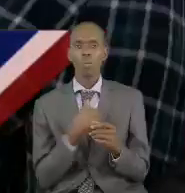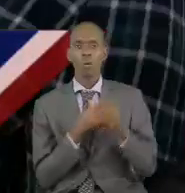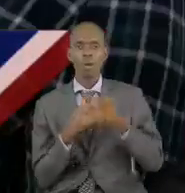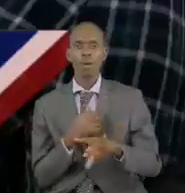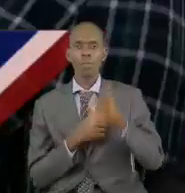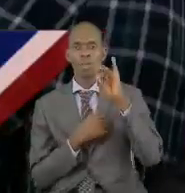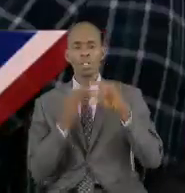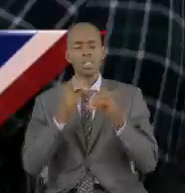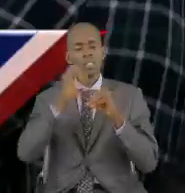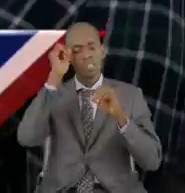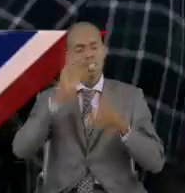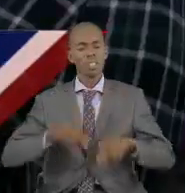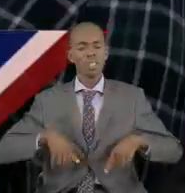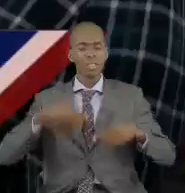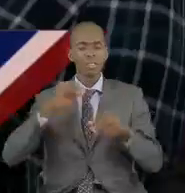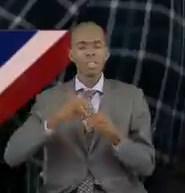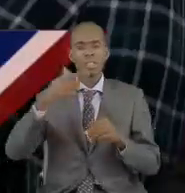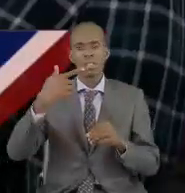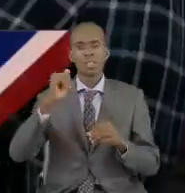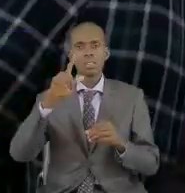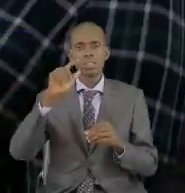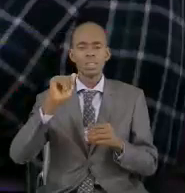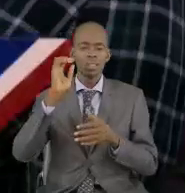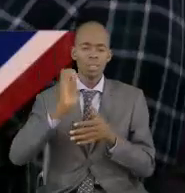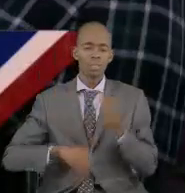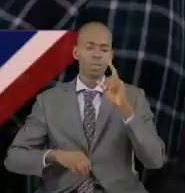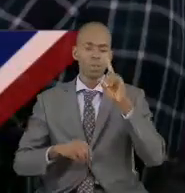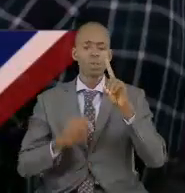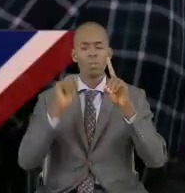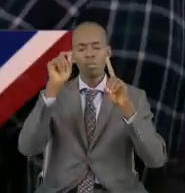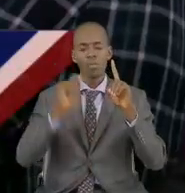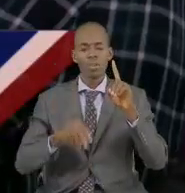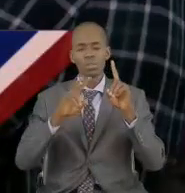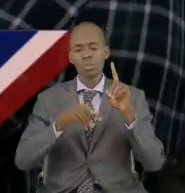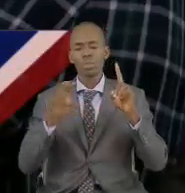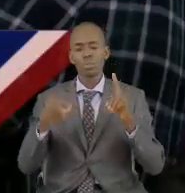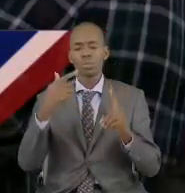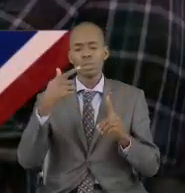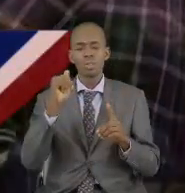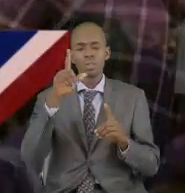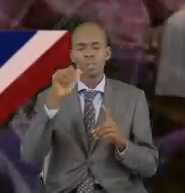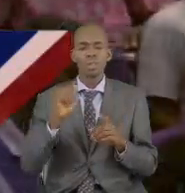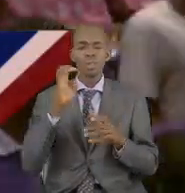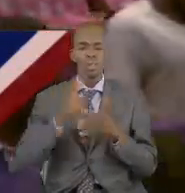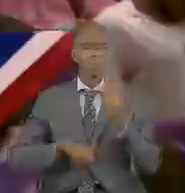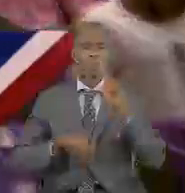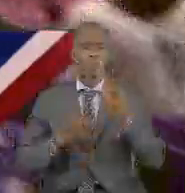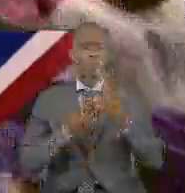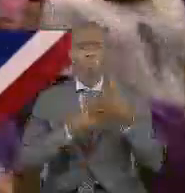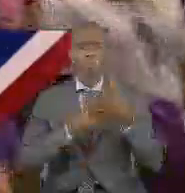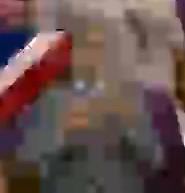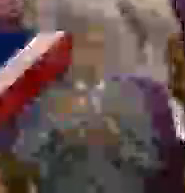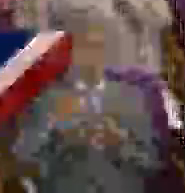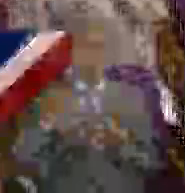life. Galatians chapter 1, reading from verse 22. And was unknown, he was unknown by